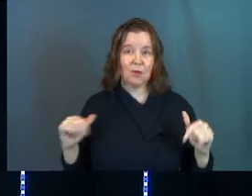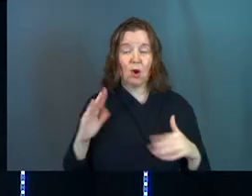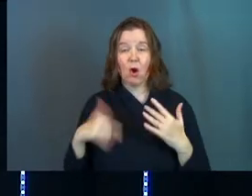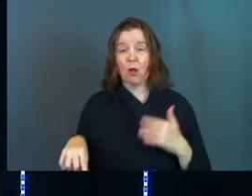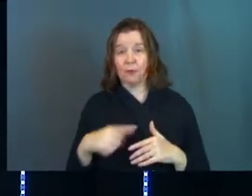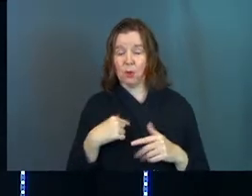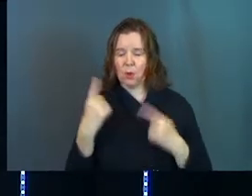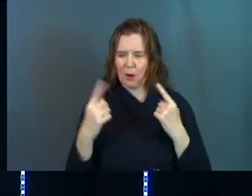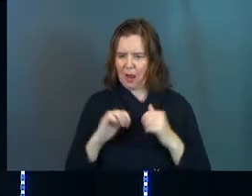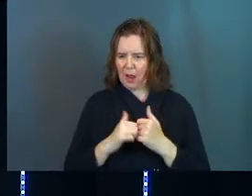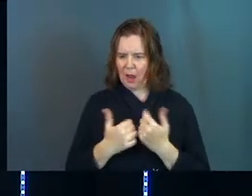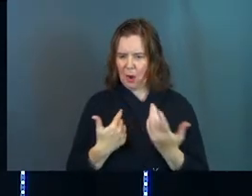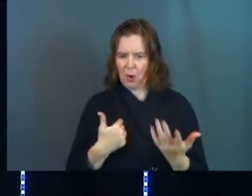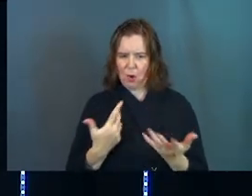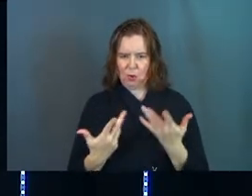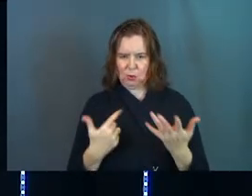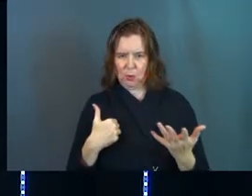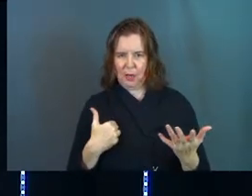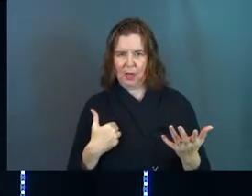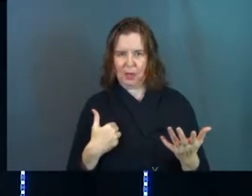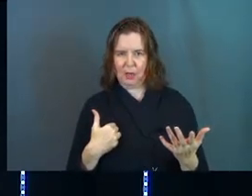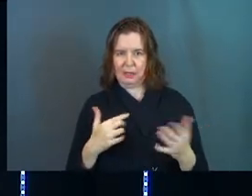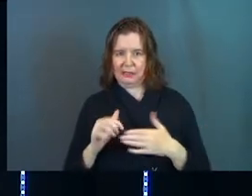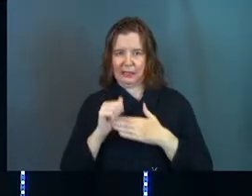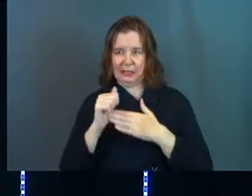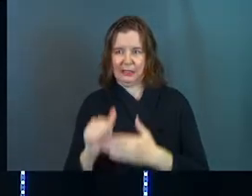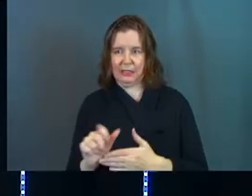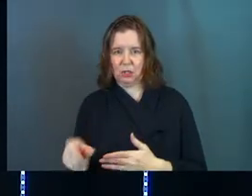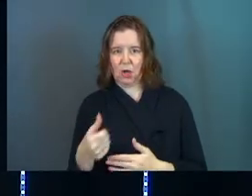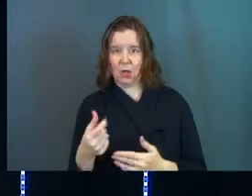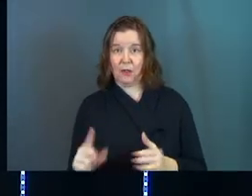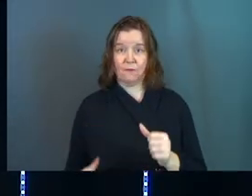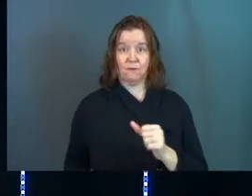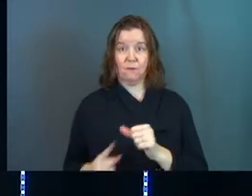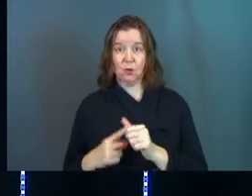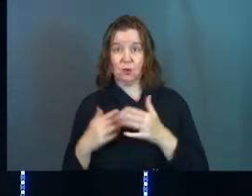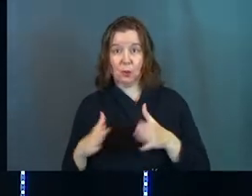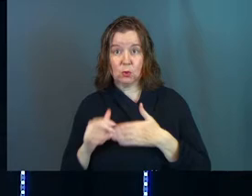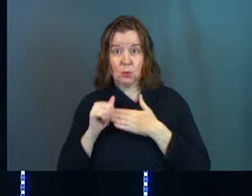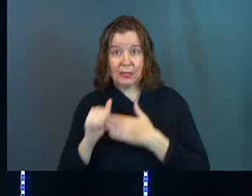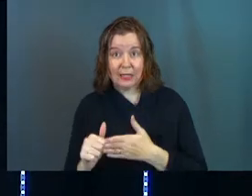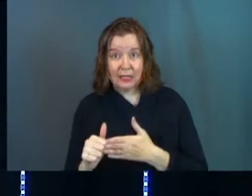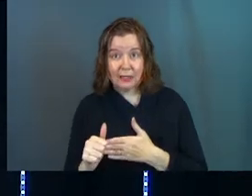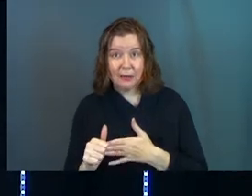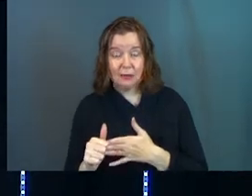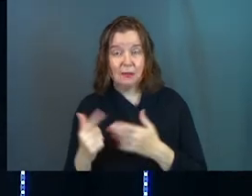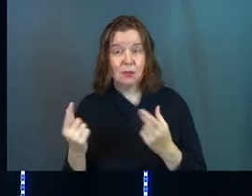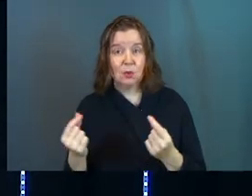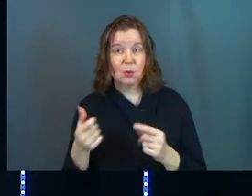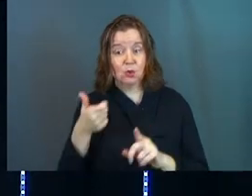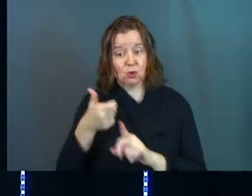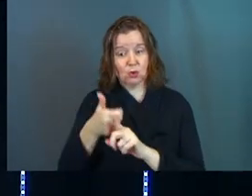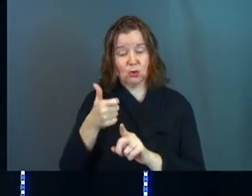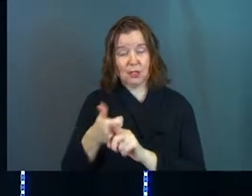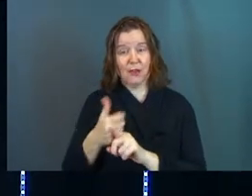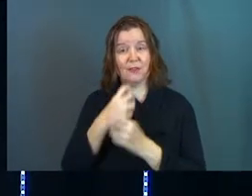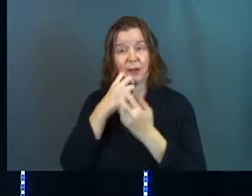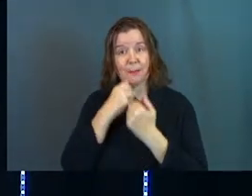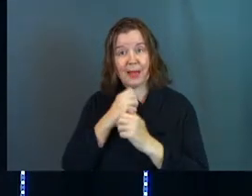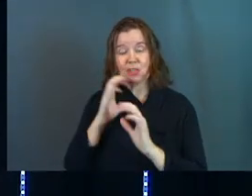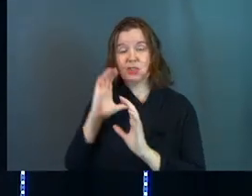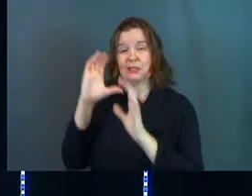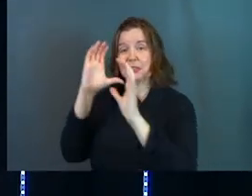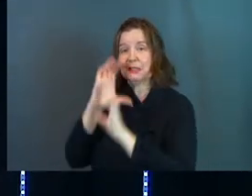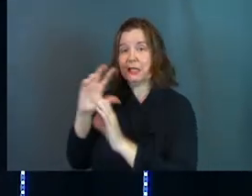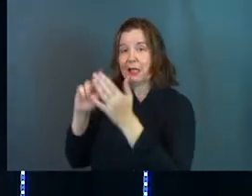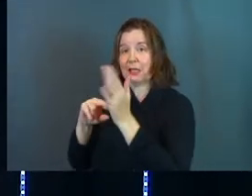all of you that are wondering, how in the world do I lead others? First way that you lead others is that you passionately